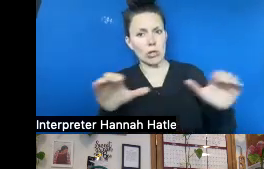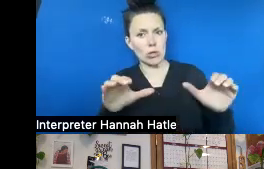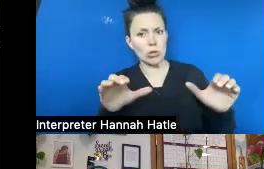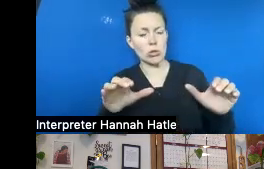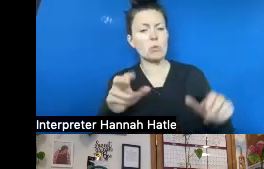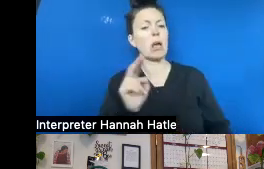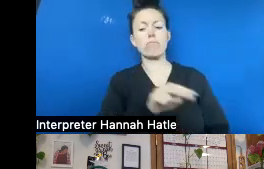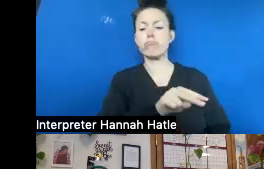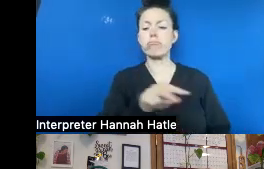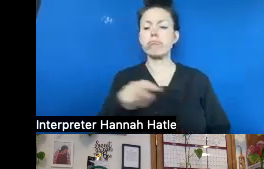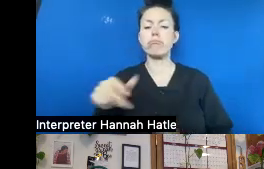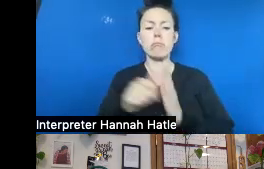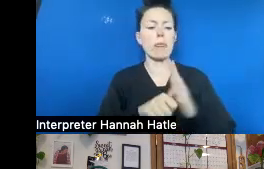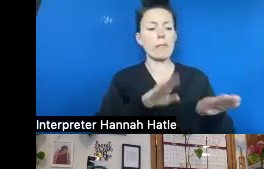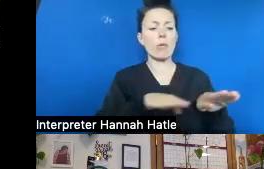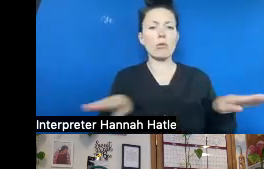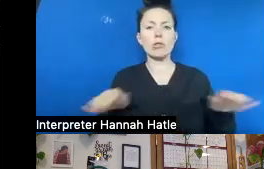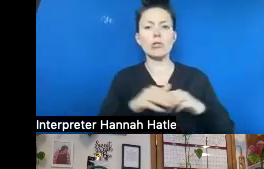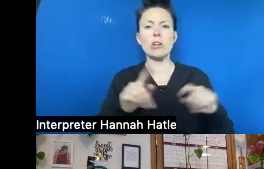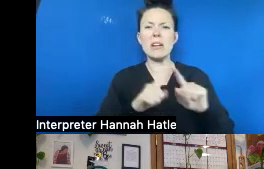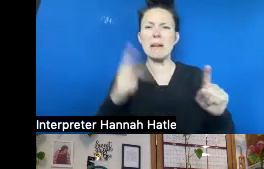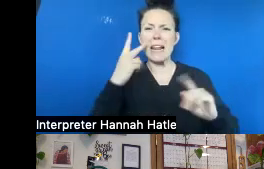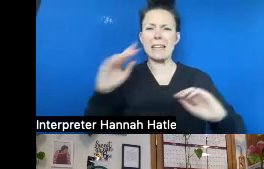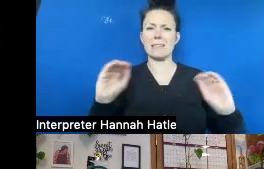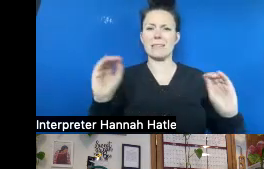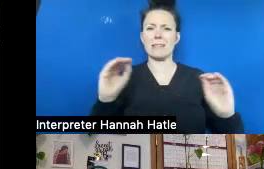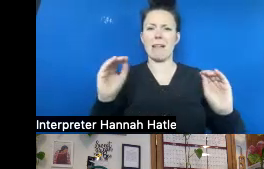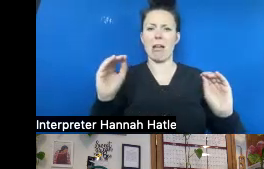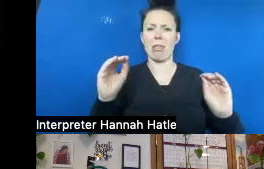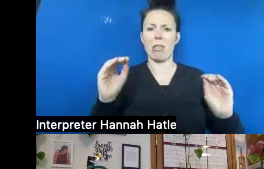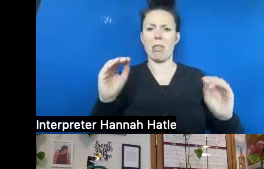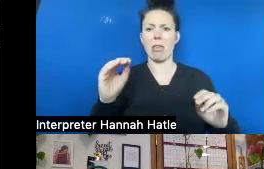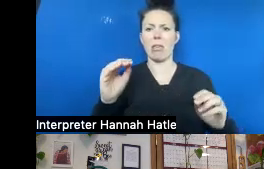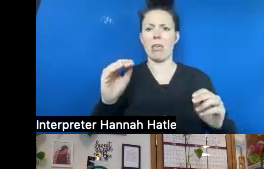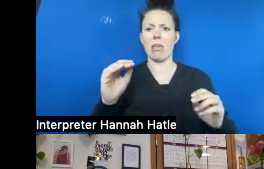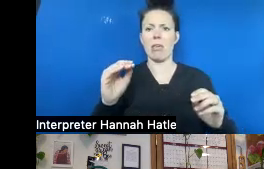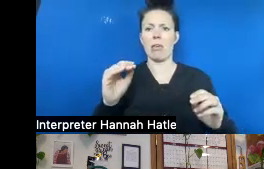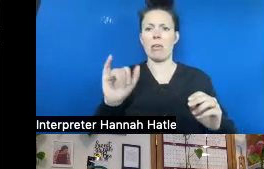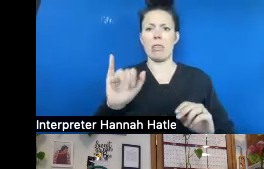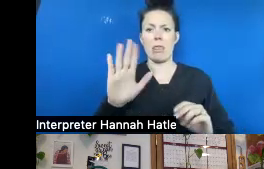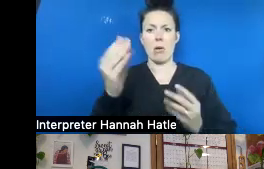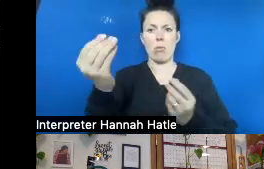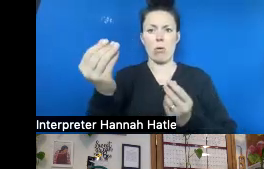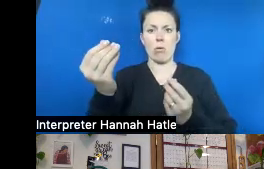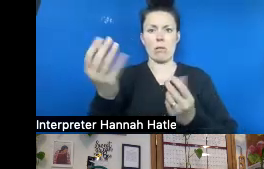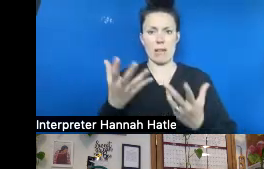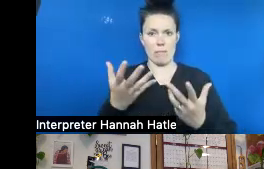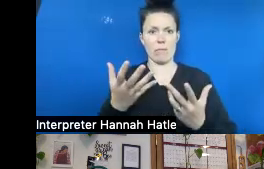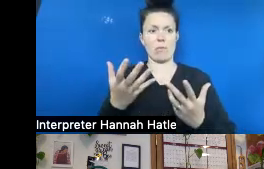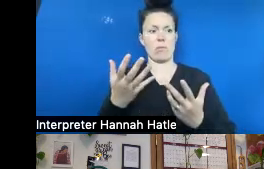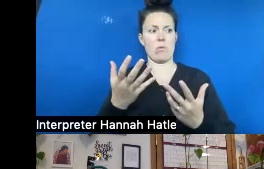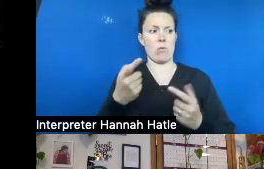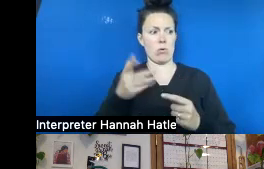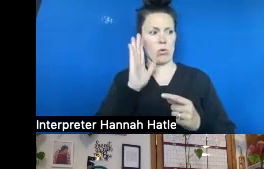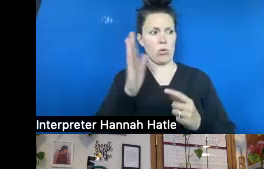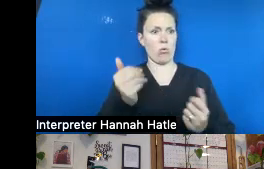brochures. And he said, but I see nothing here that would let me know that you would provide me